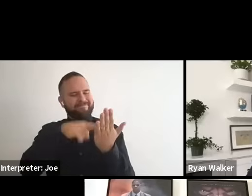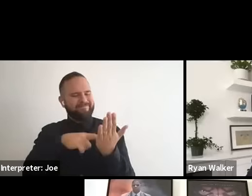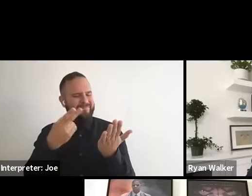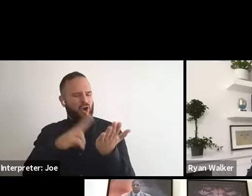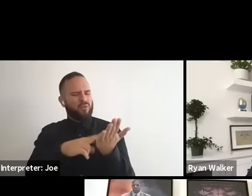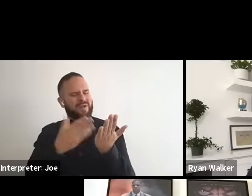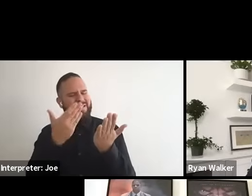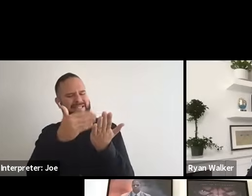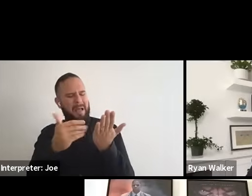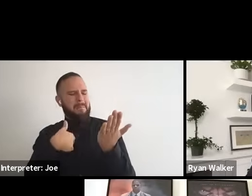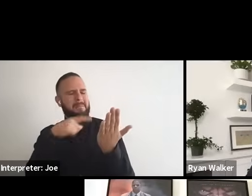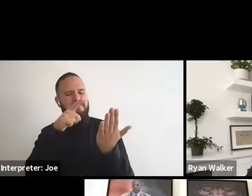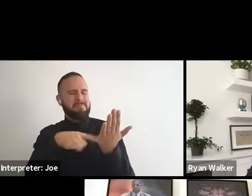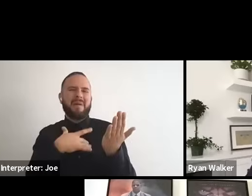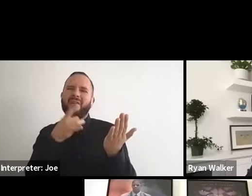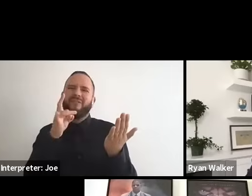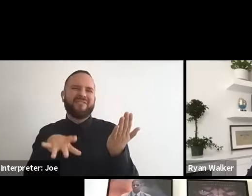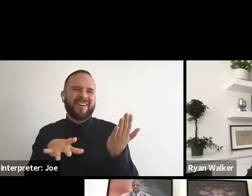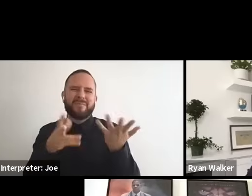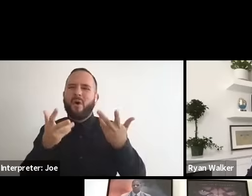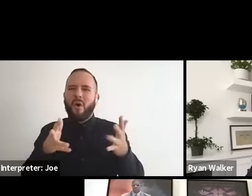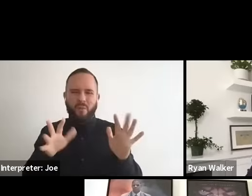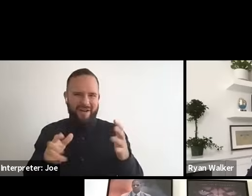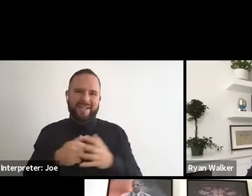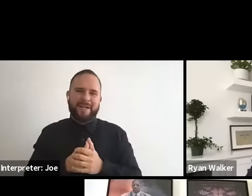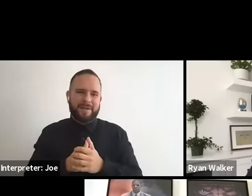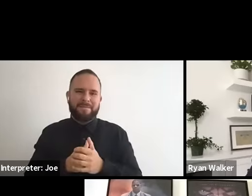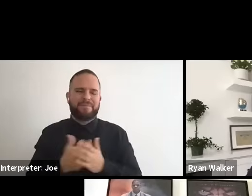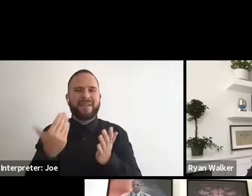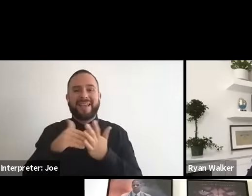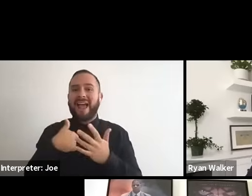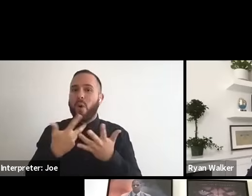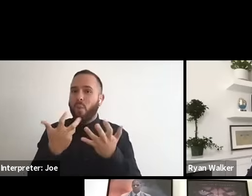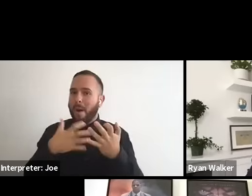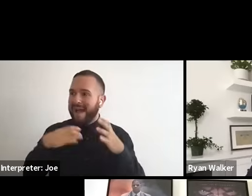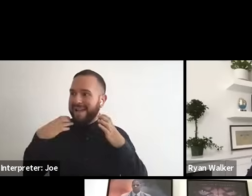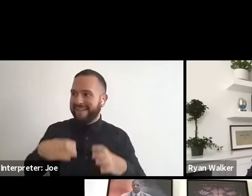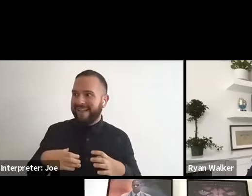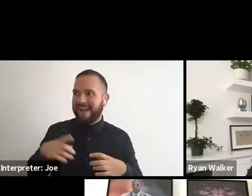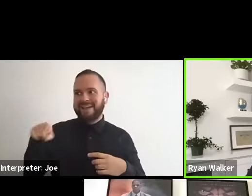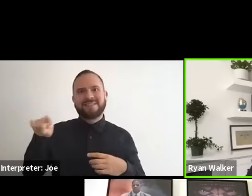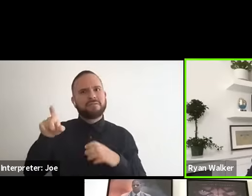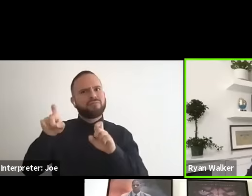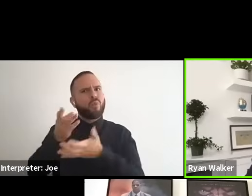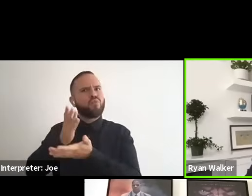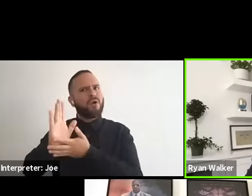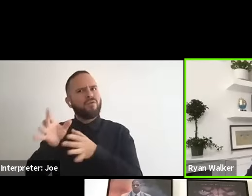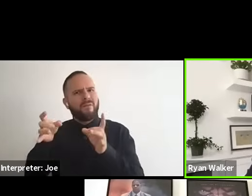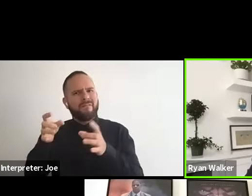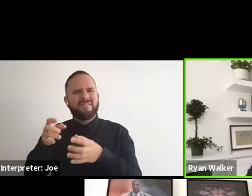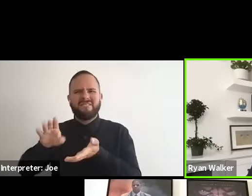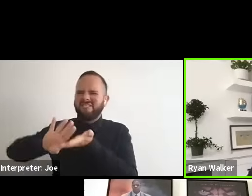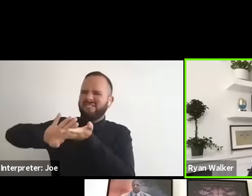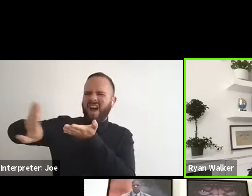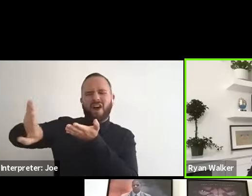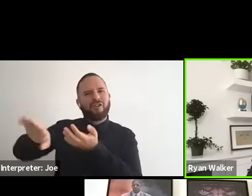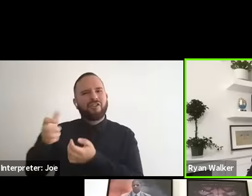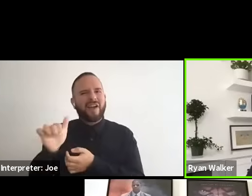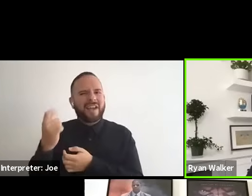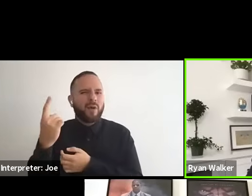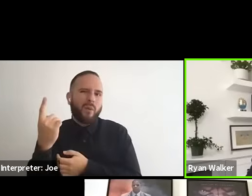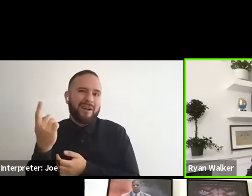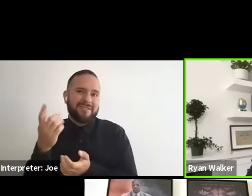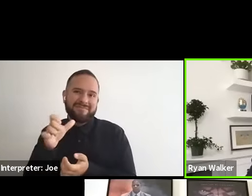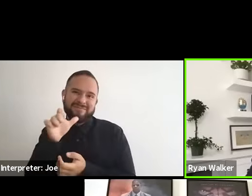like to be able to have my clients just fire whoever is terrible at their job. Yep. I think that's wonderful.